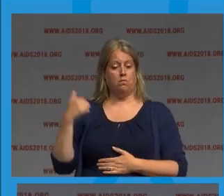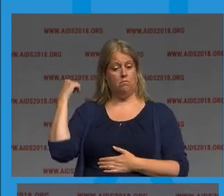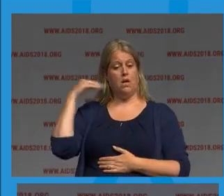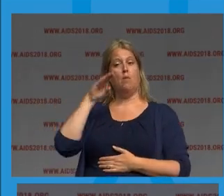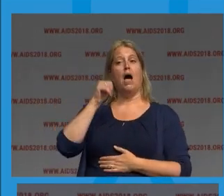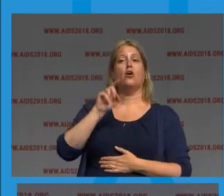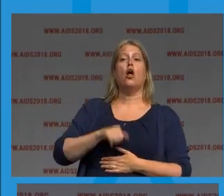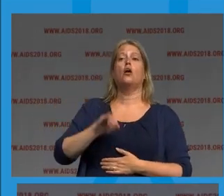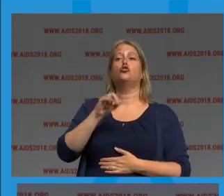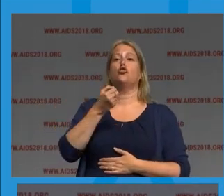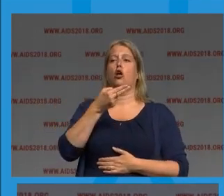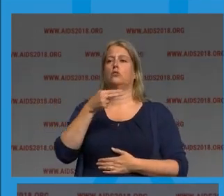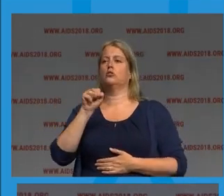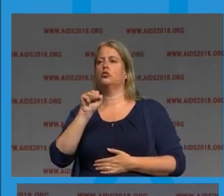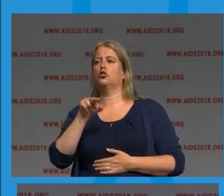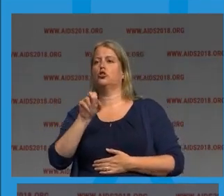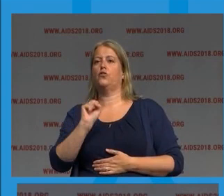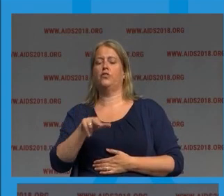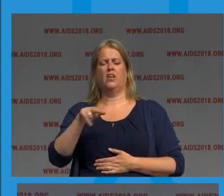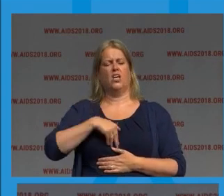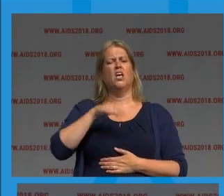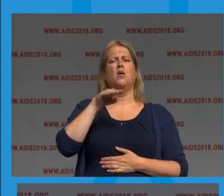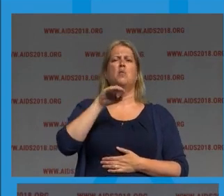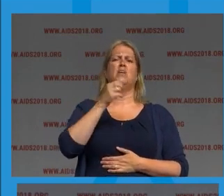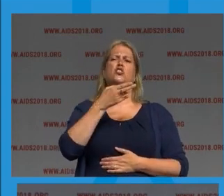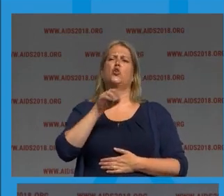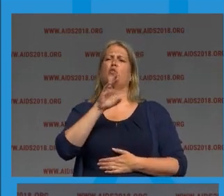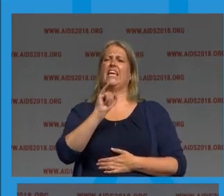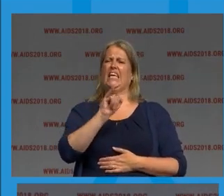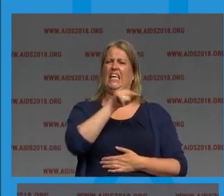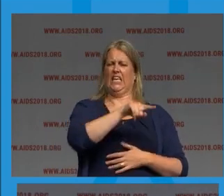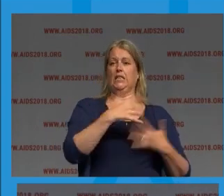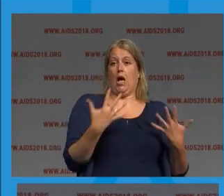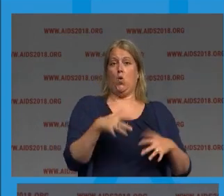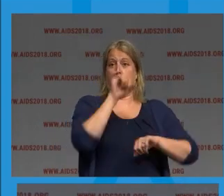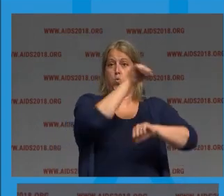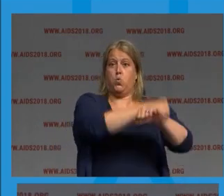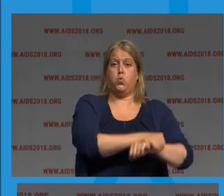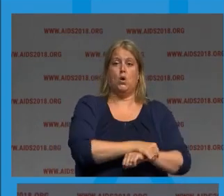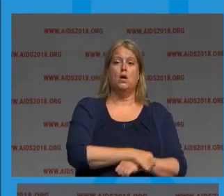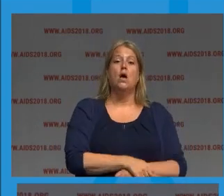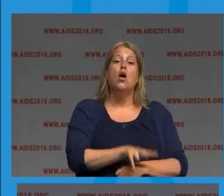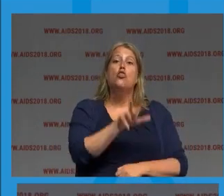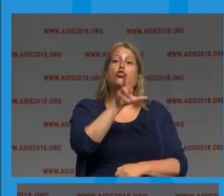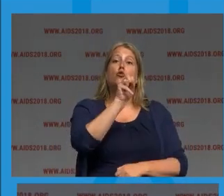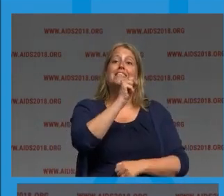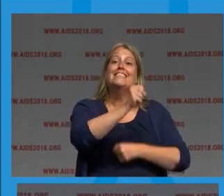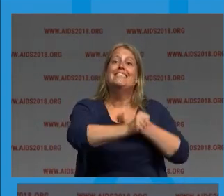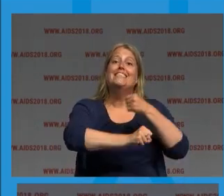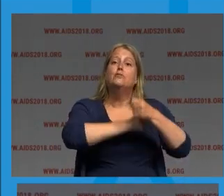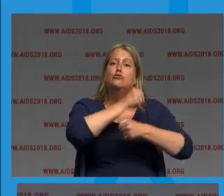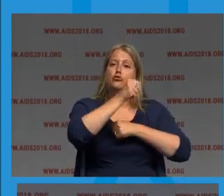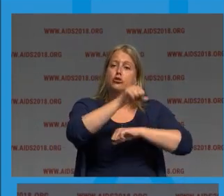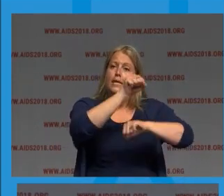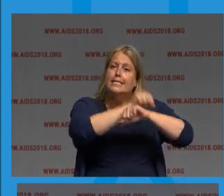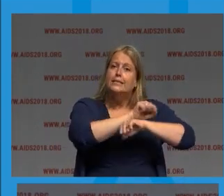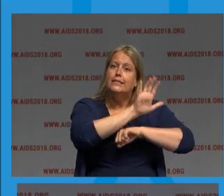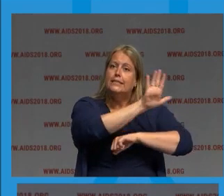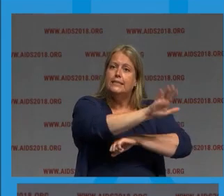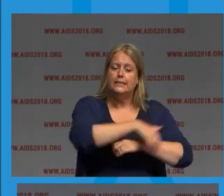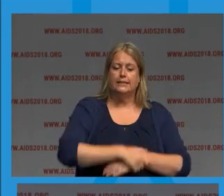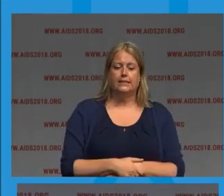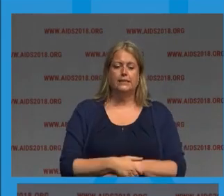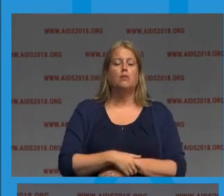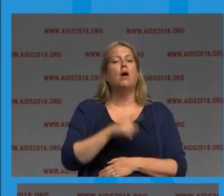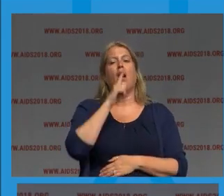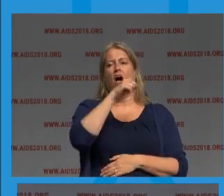Johnson, who is in the state of Missouri, is currently incarcerated, initially received 30-year sentences. However, his